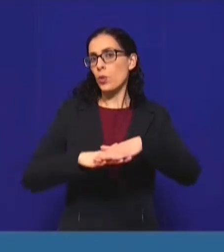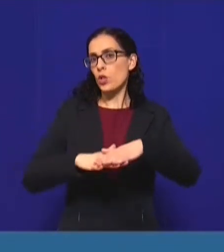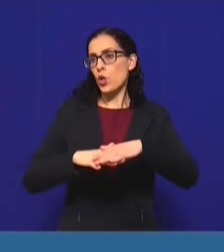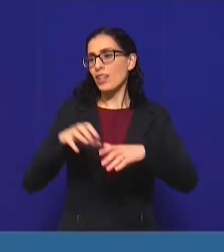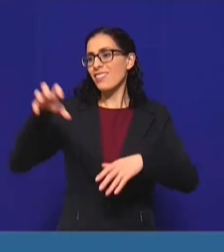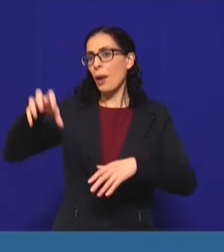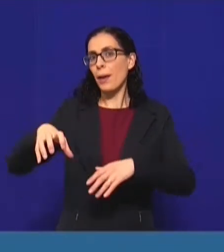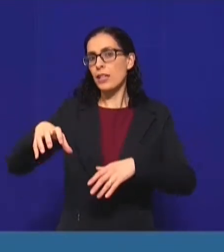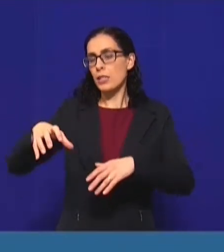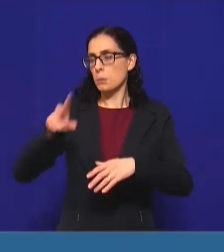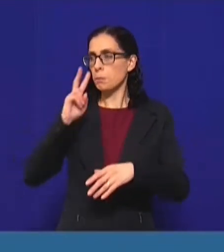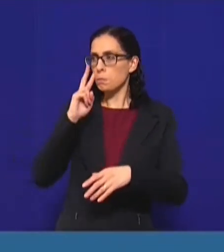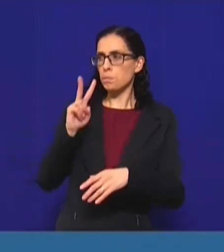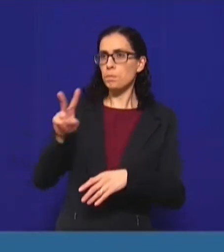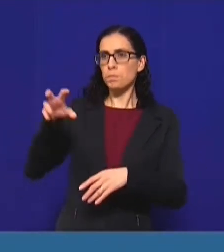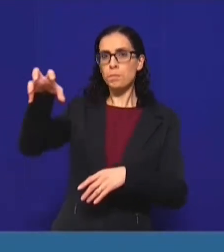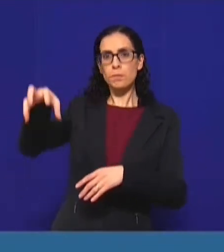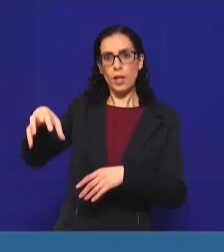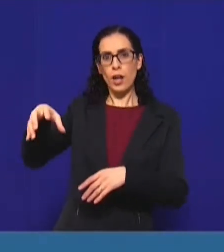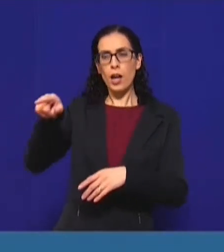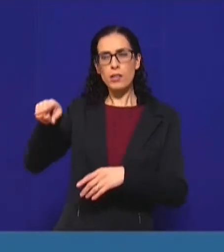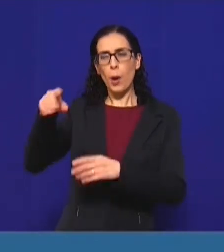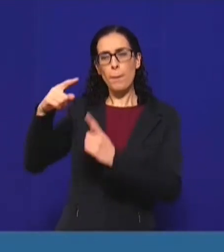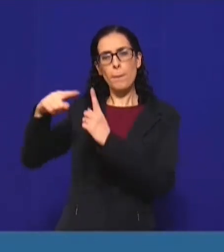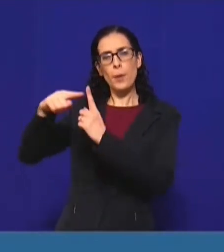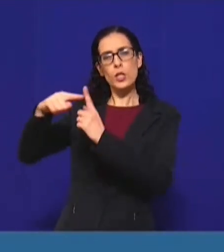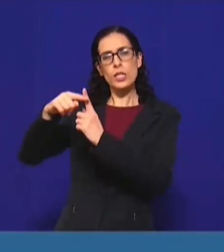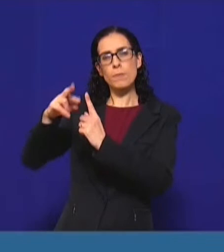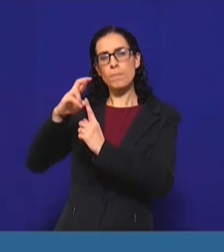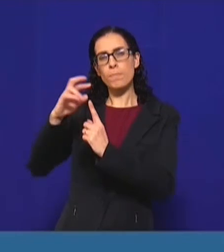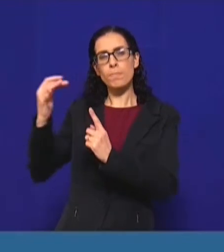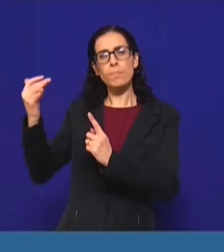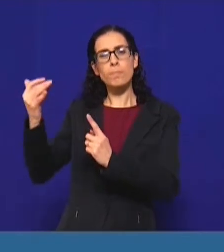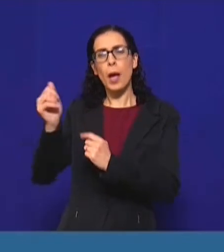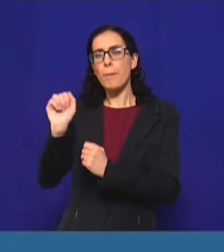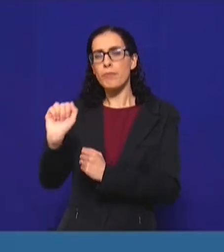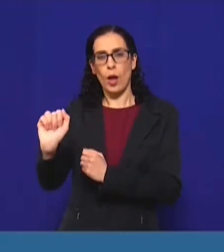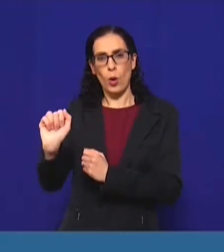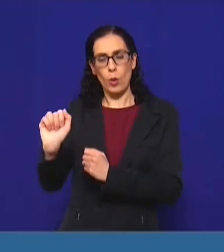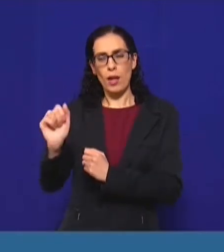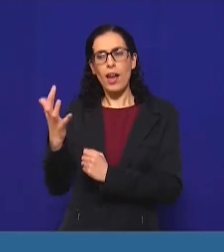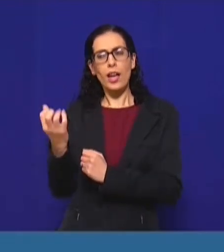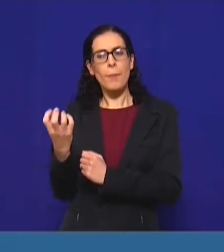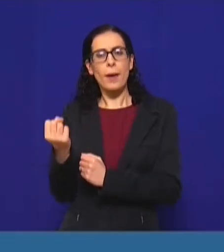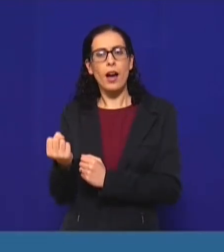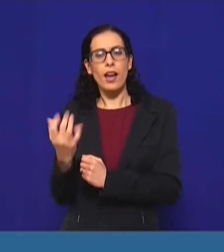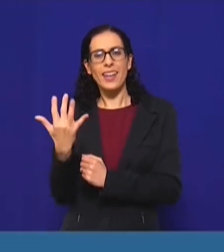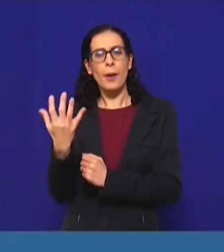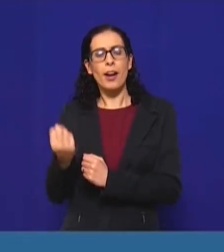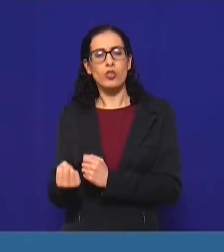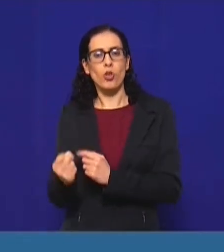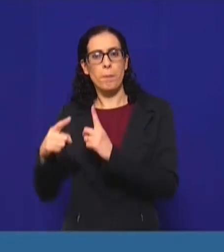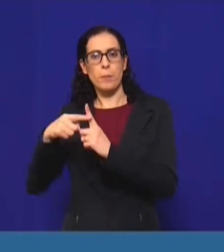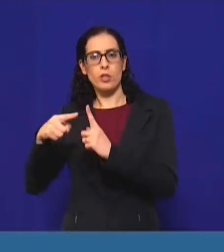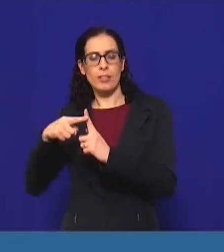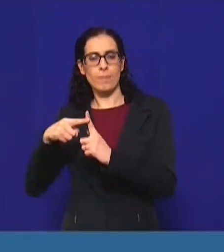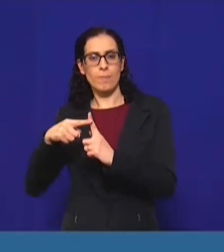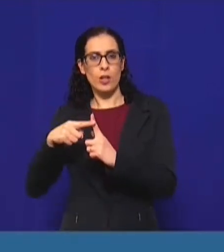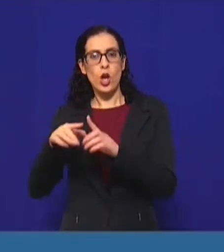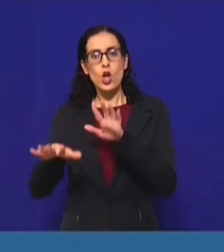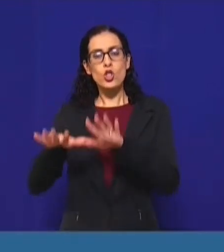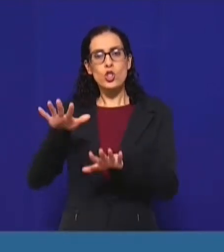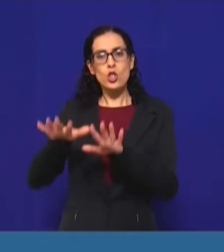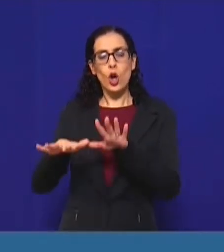fejn nħarsu lejn il-positivity rate tal-pajjiż, jiġifieri kemm ikollhom każijiet li huma pożittivi